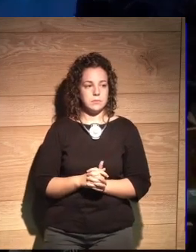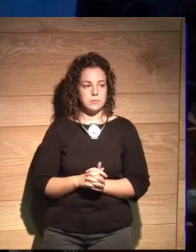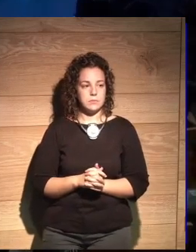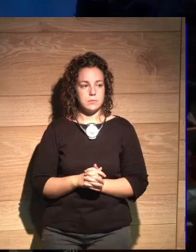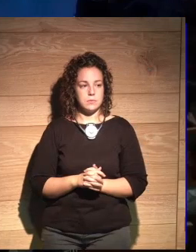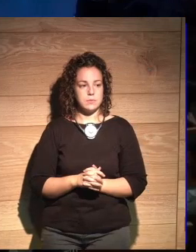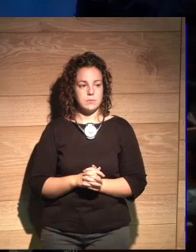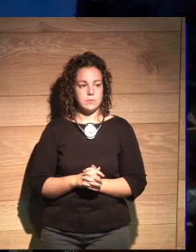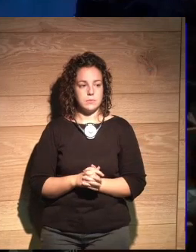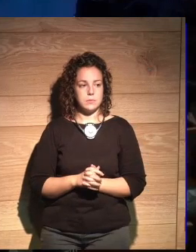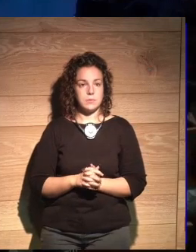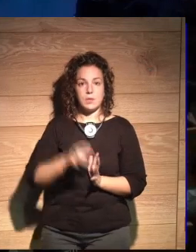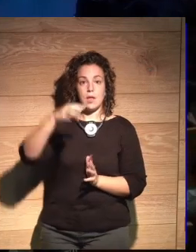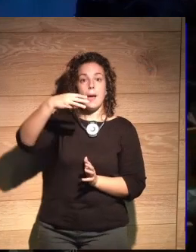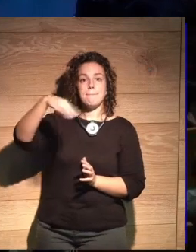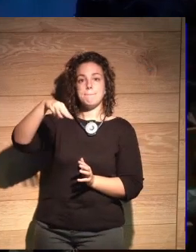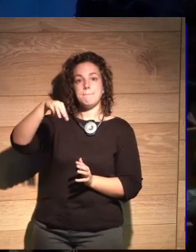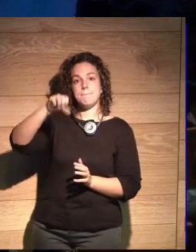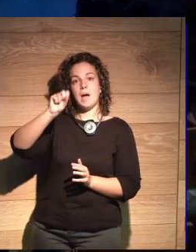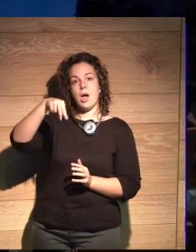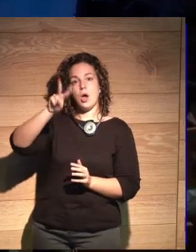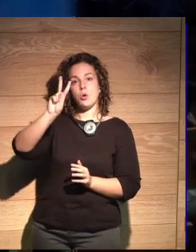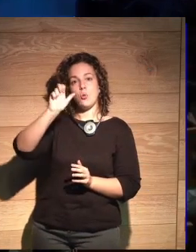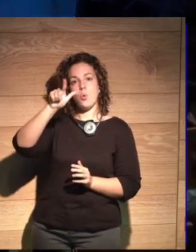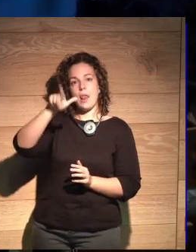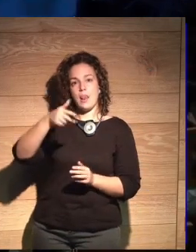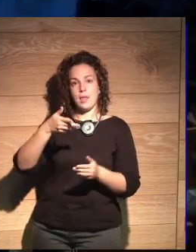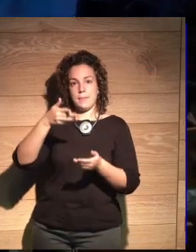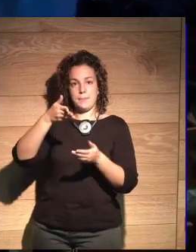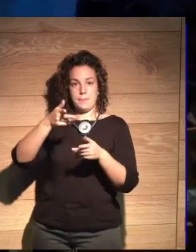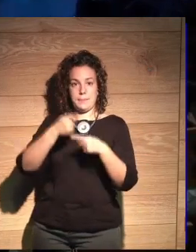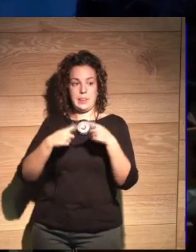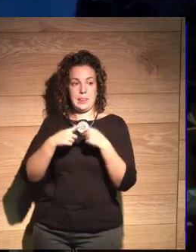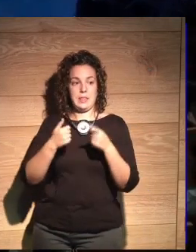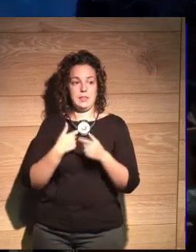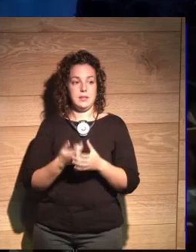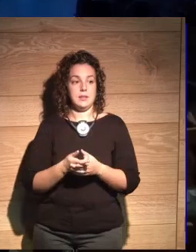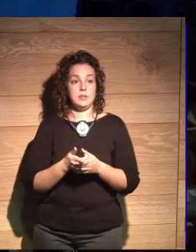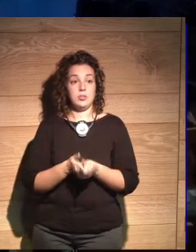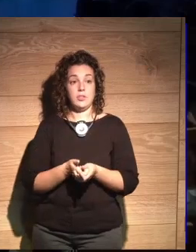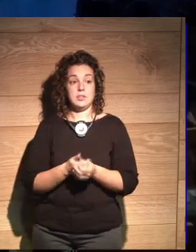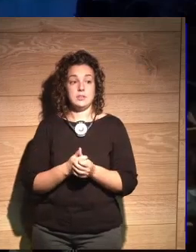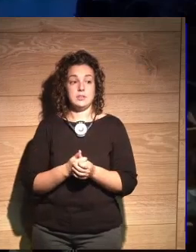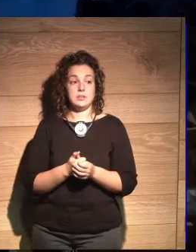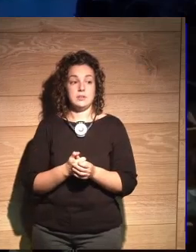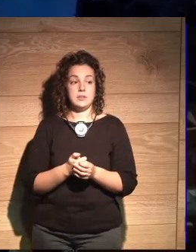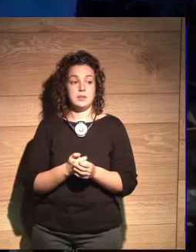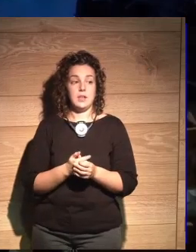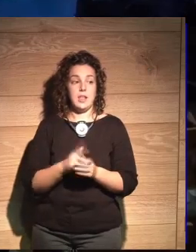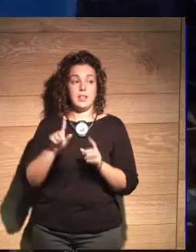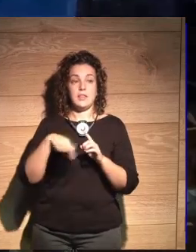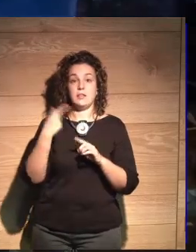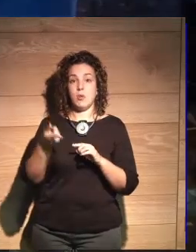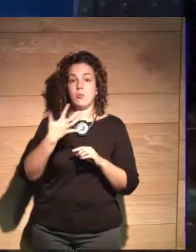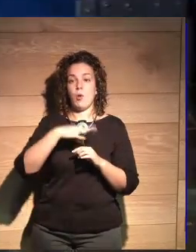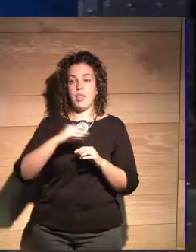Mejor tú en el medio, Manuel, y yo aquí. De manera que con Manuel aquí. So with